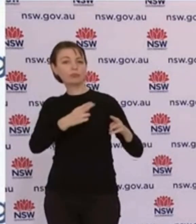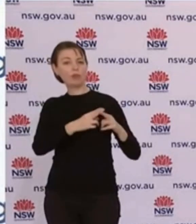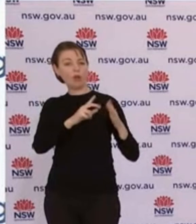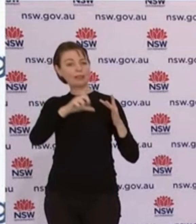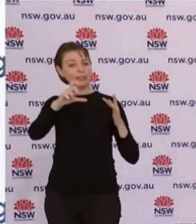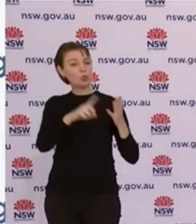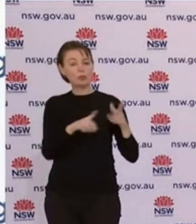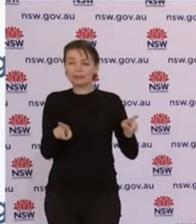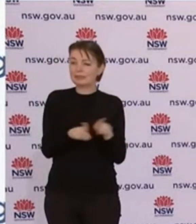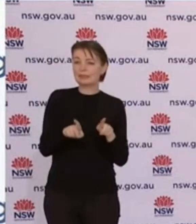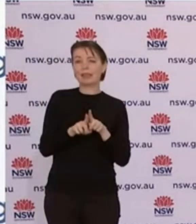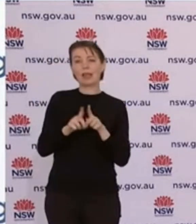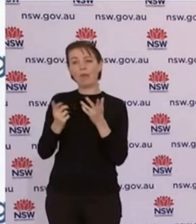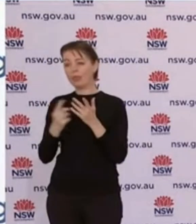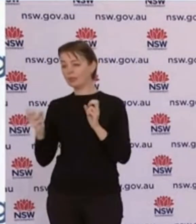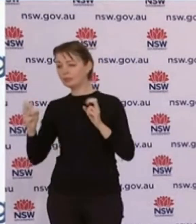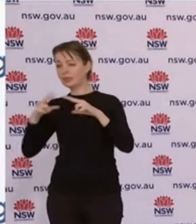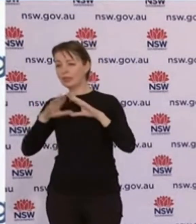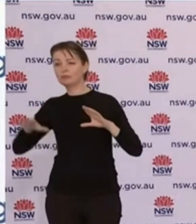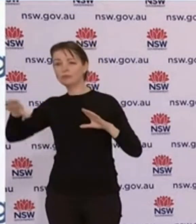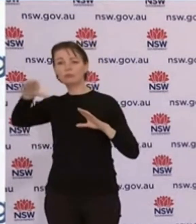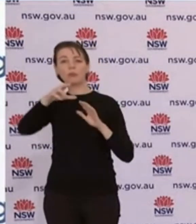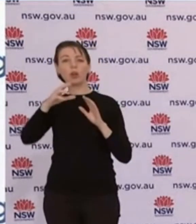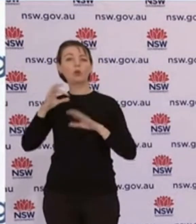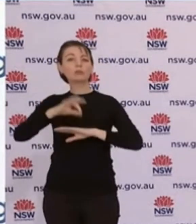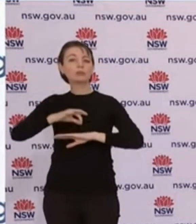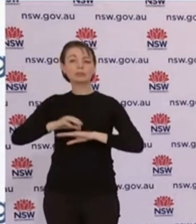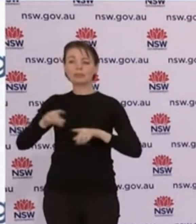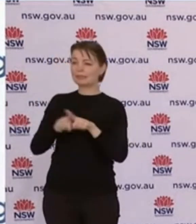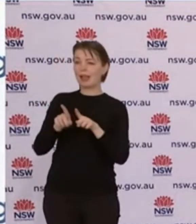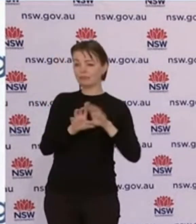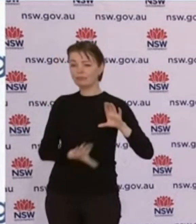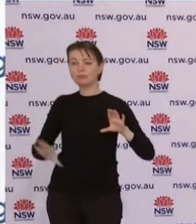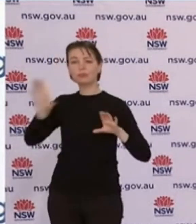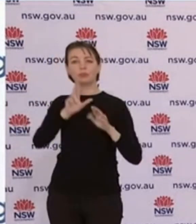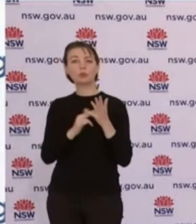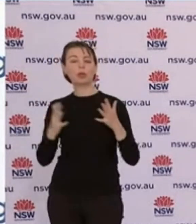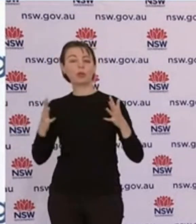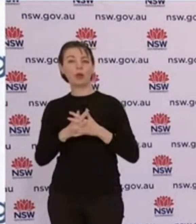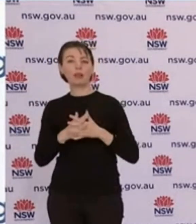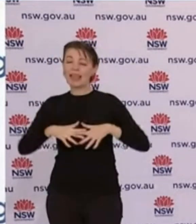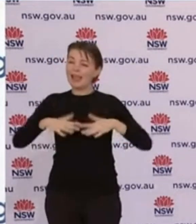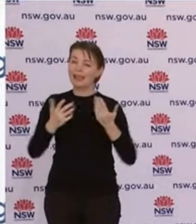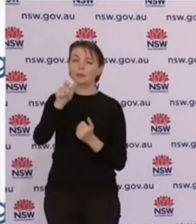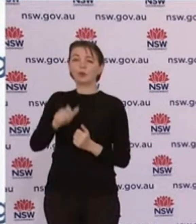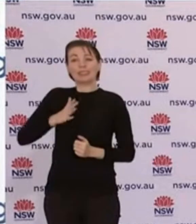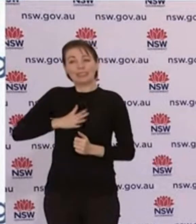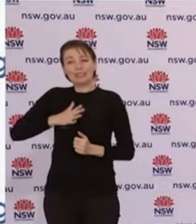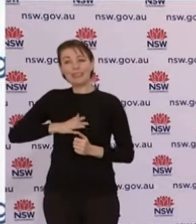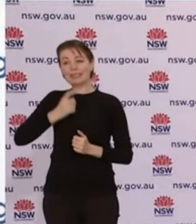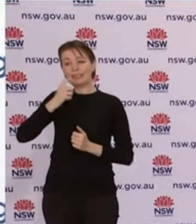of Sydney and other parts of the state will be there to assist to make sure that any person who needs ICU care can have access to